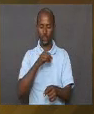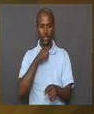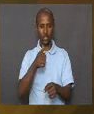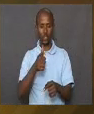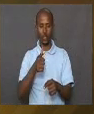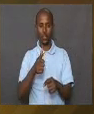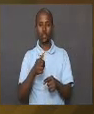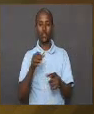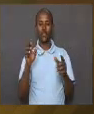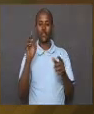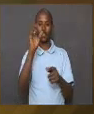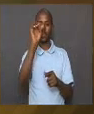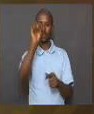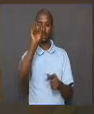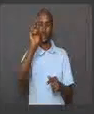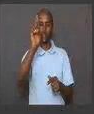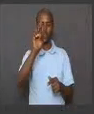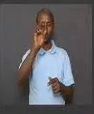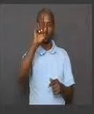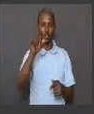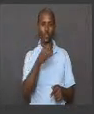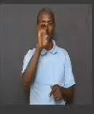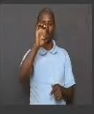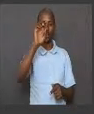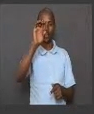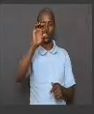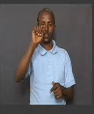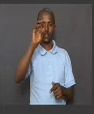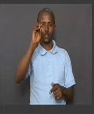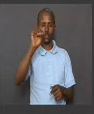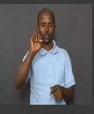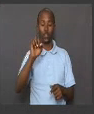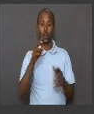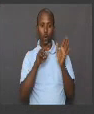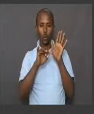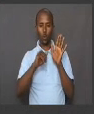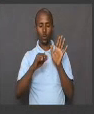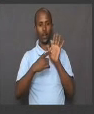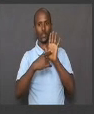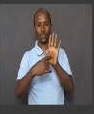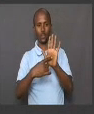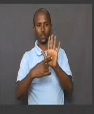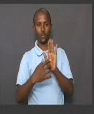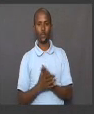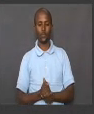not depict a surjection. A surjection would look like this.